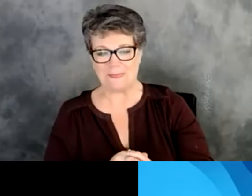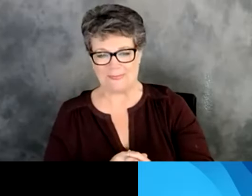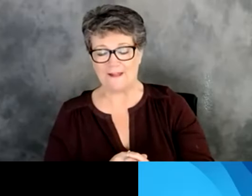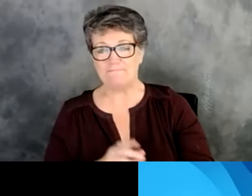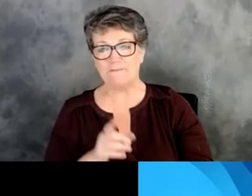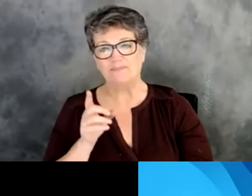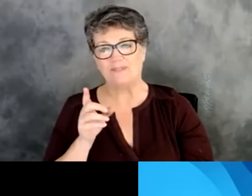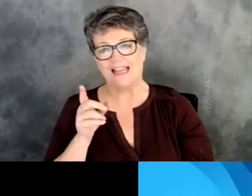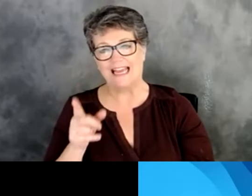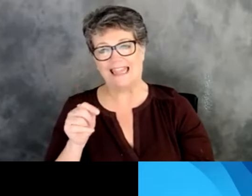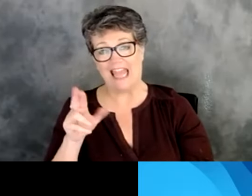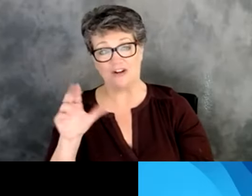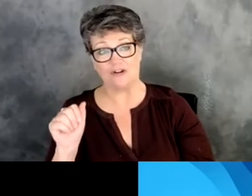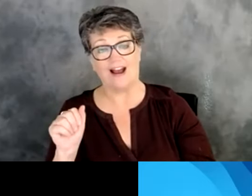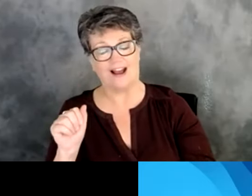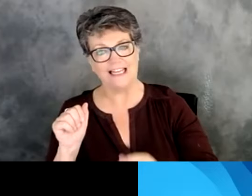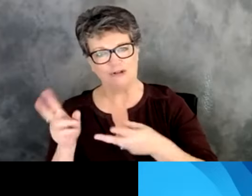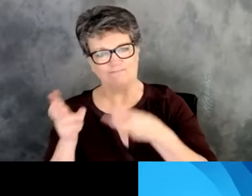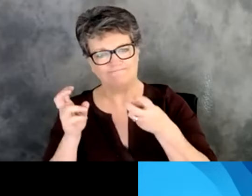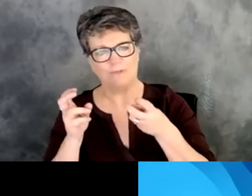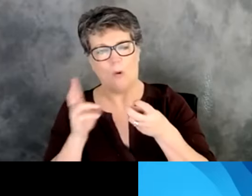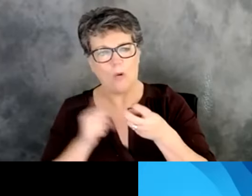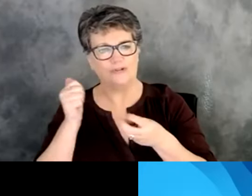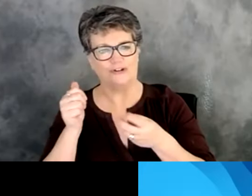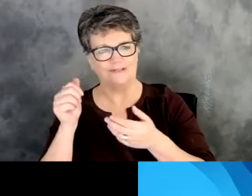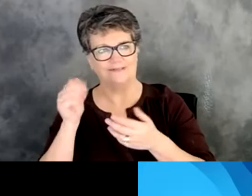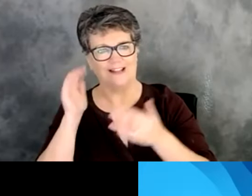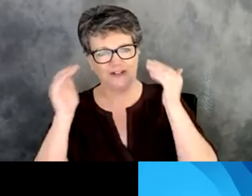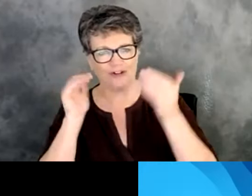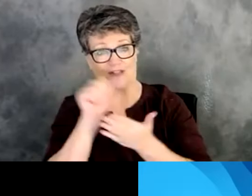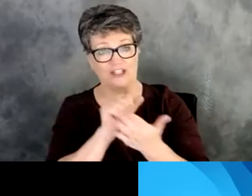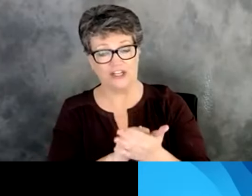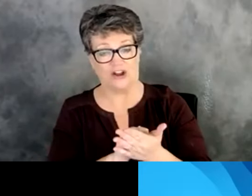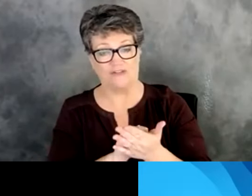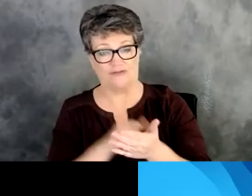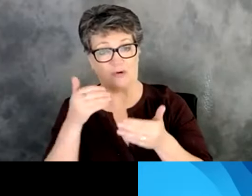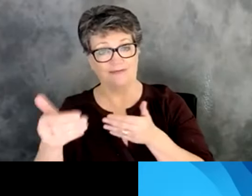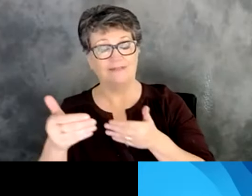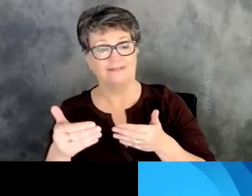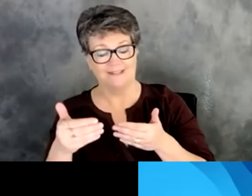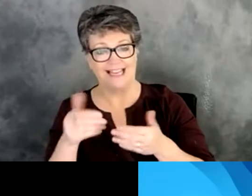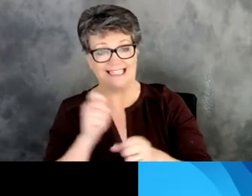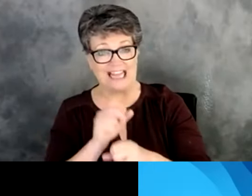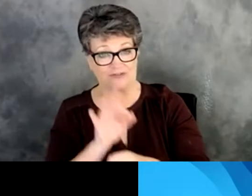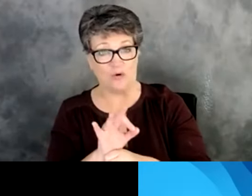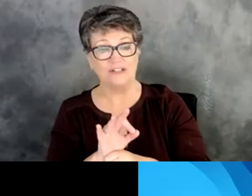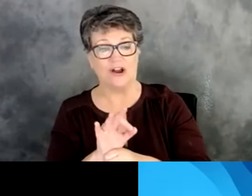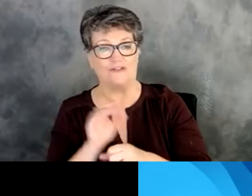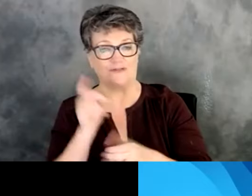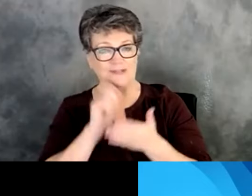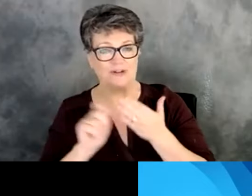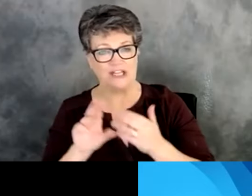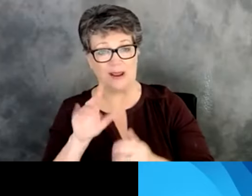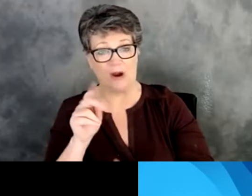to get older adults on the agenda for an upcoming Behavioral Health Task Force that's being run by Secretary Mark Galley.